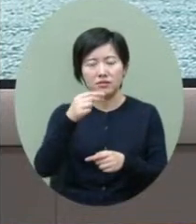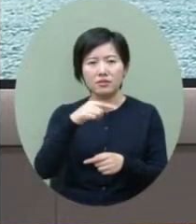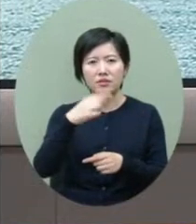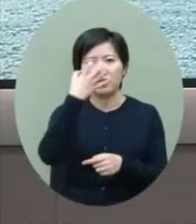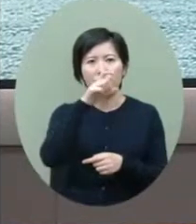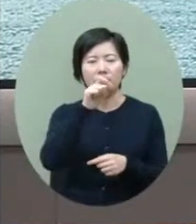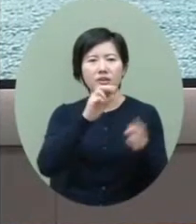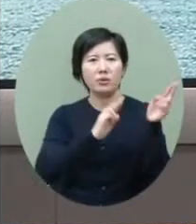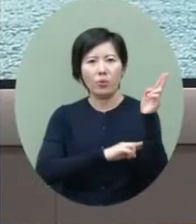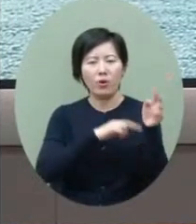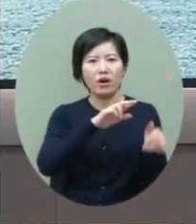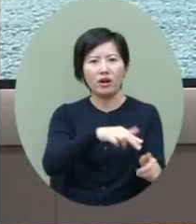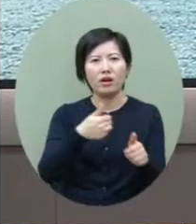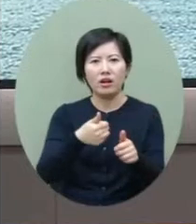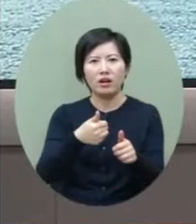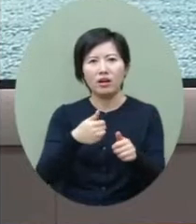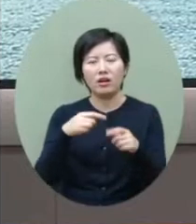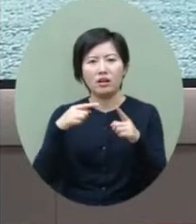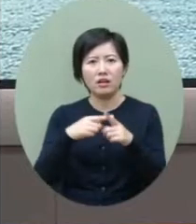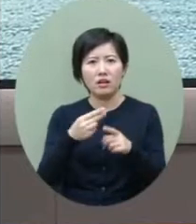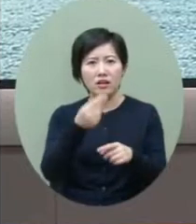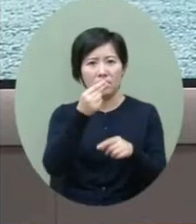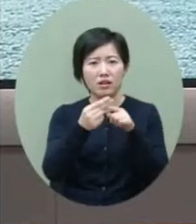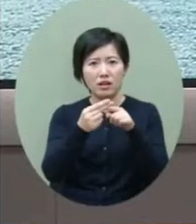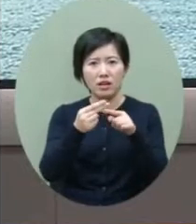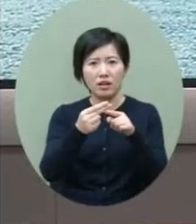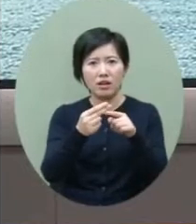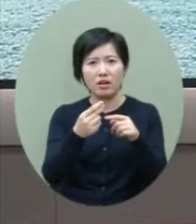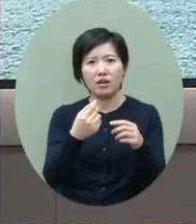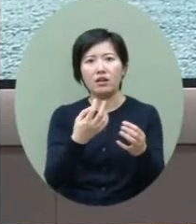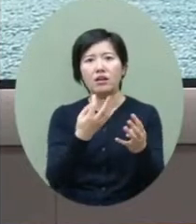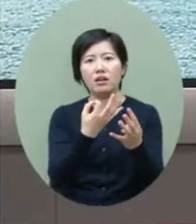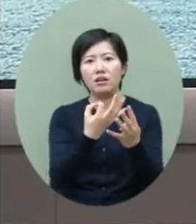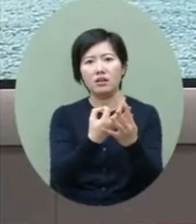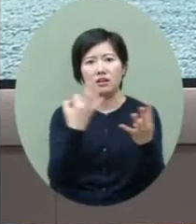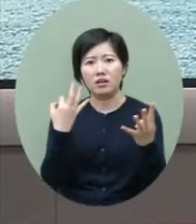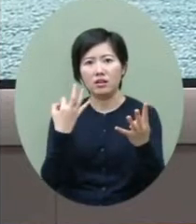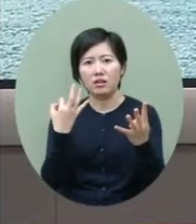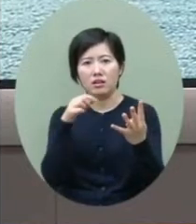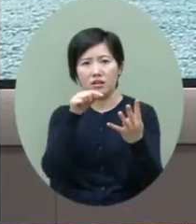7 were detected in Yau Chim Wang area. 4